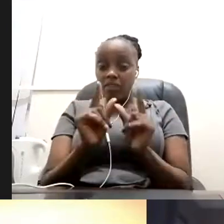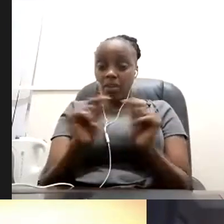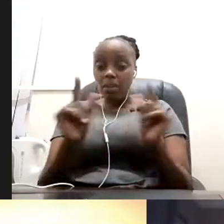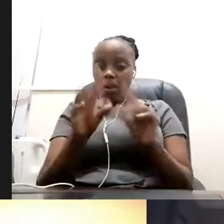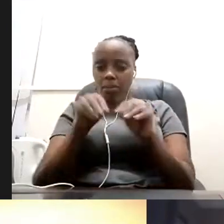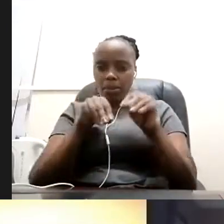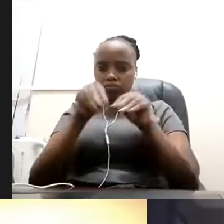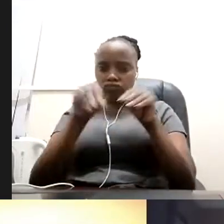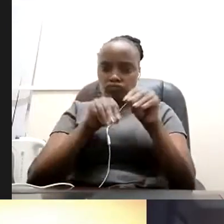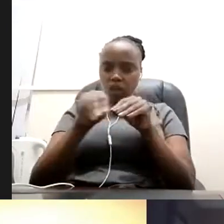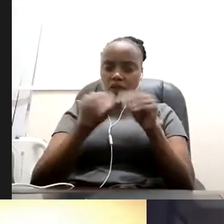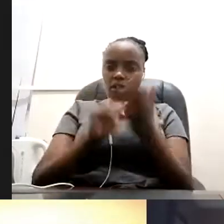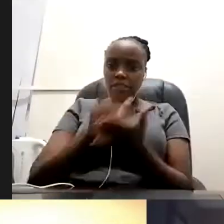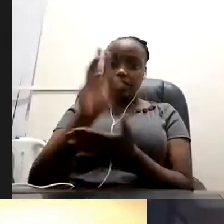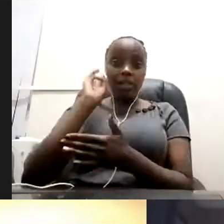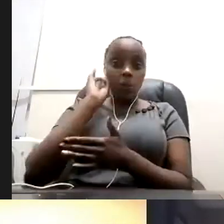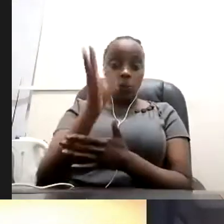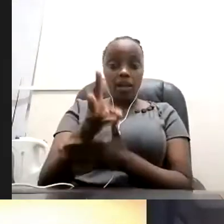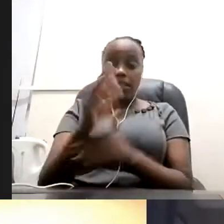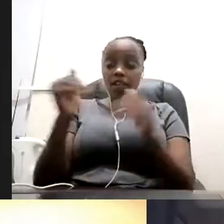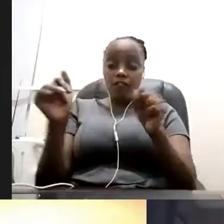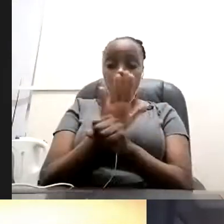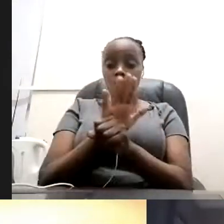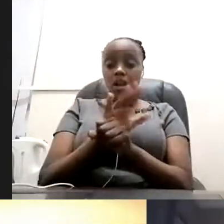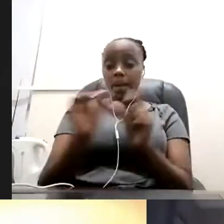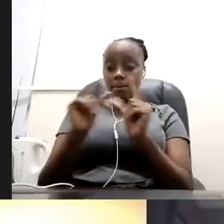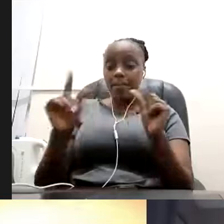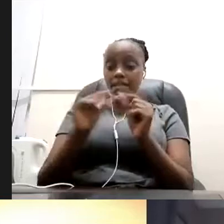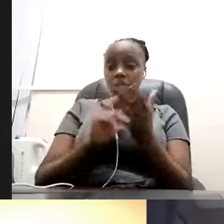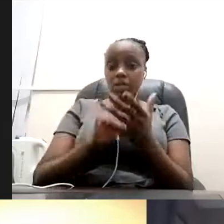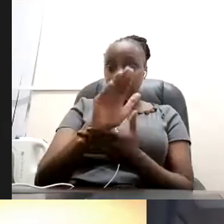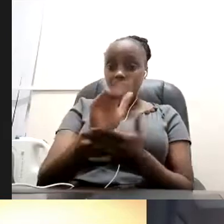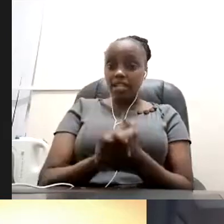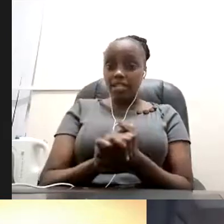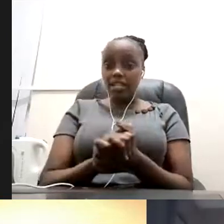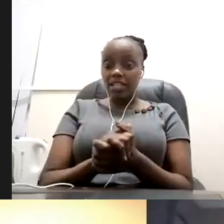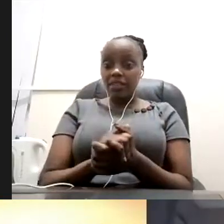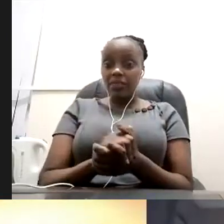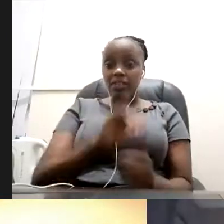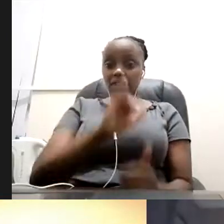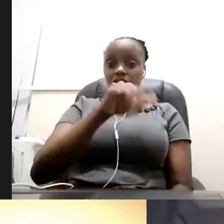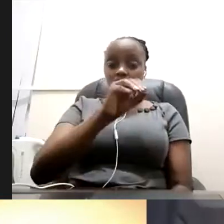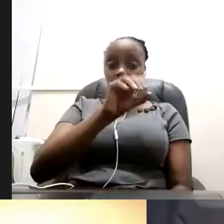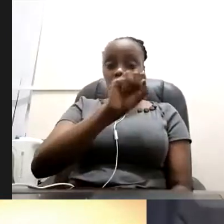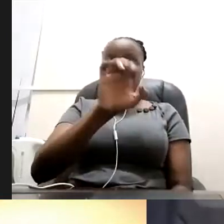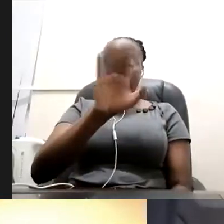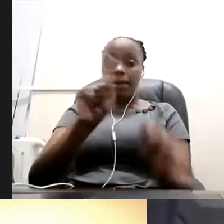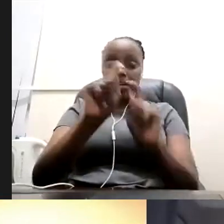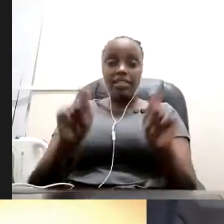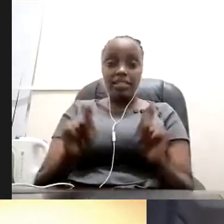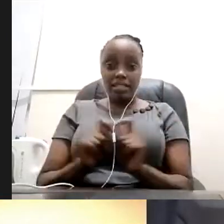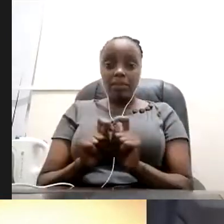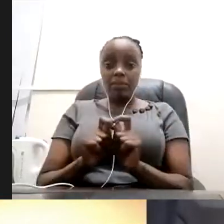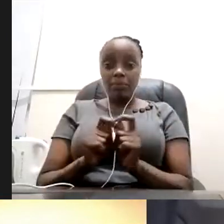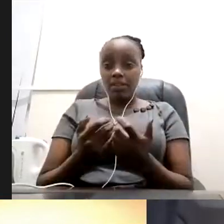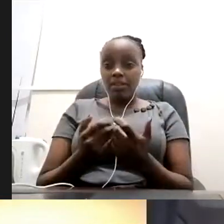and we will send you the whole chat back to you, Jose, and your team, and you can